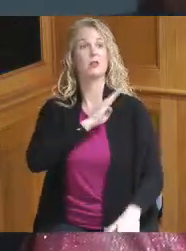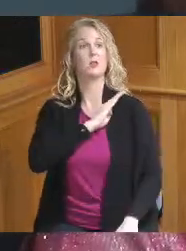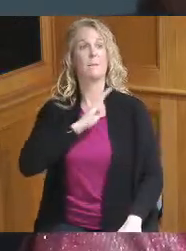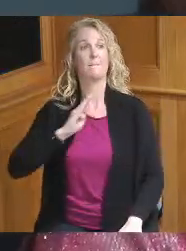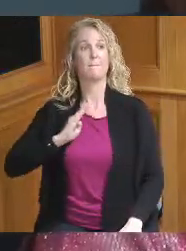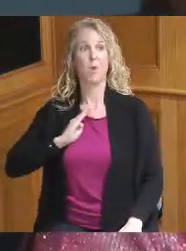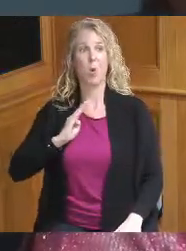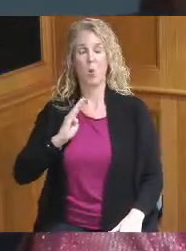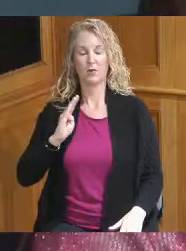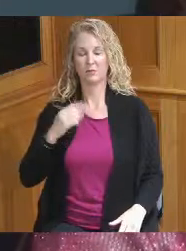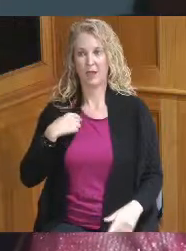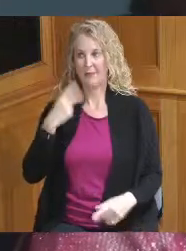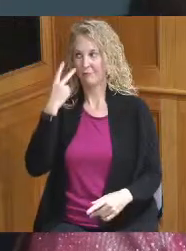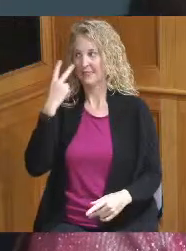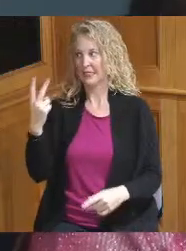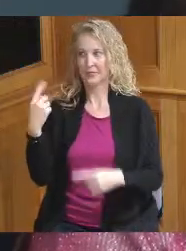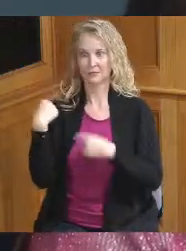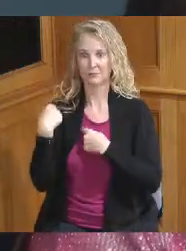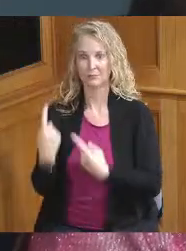ever seen.